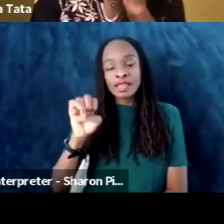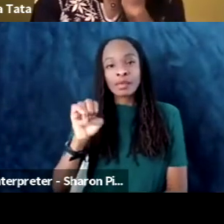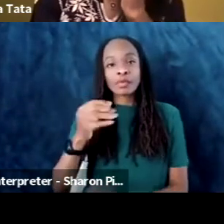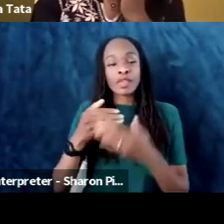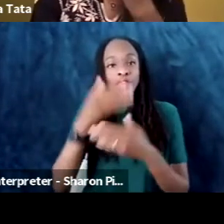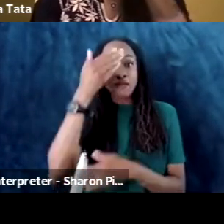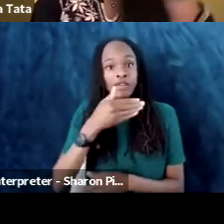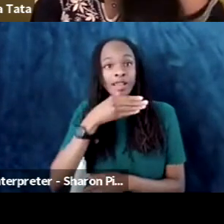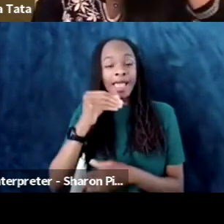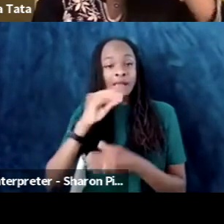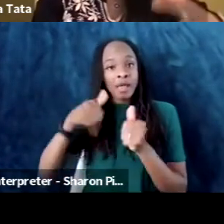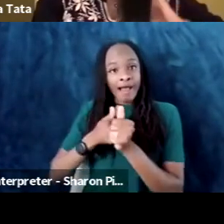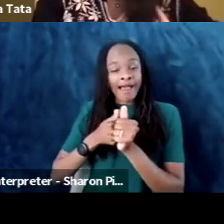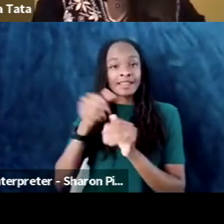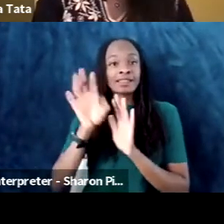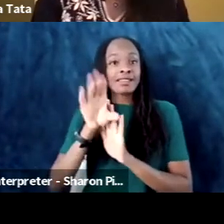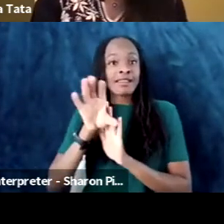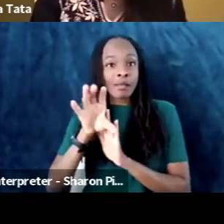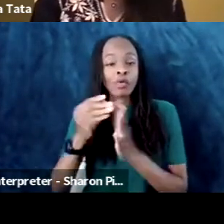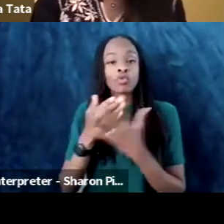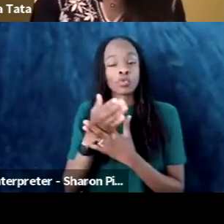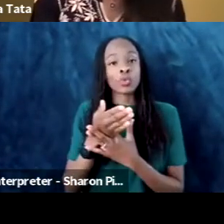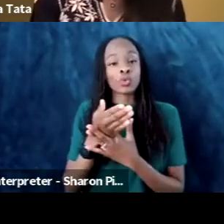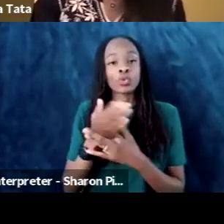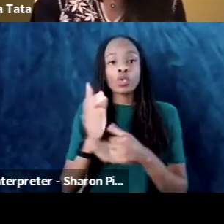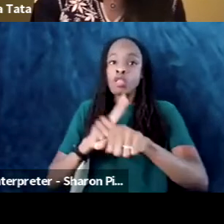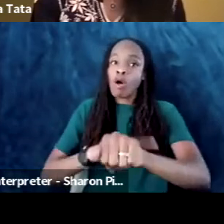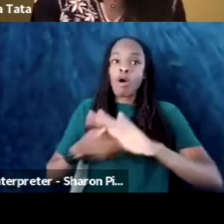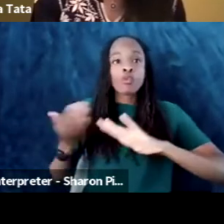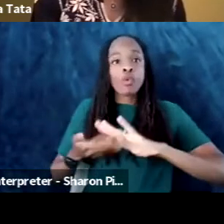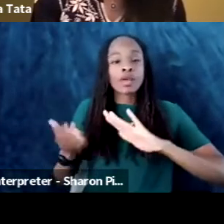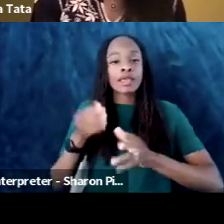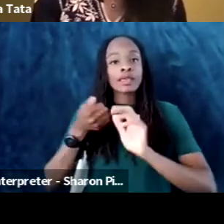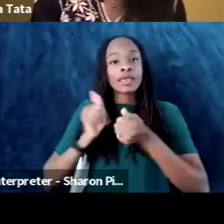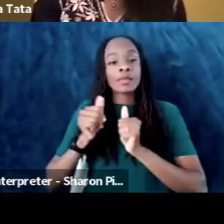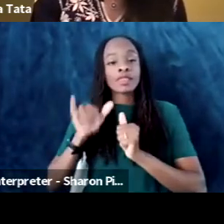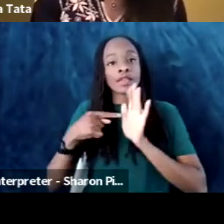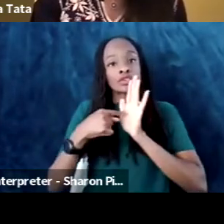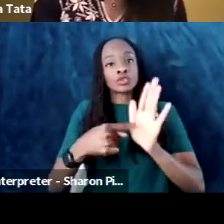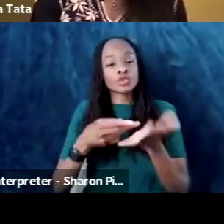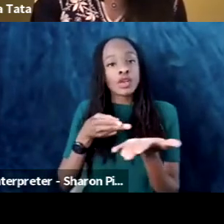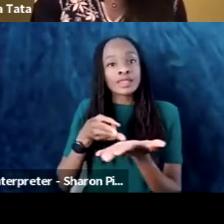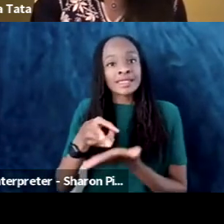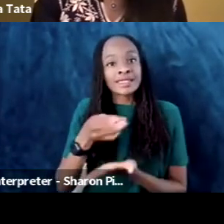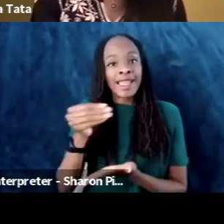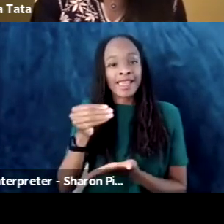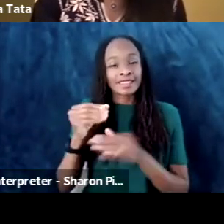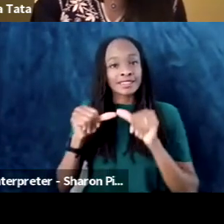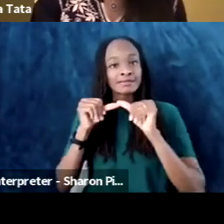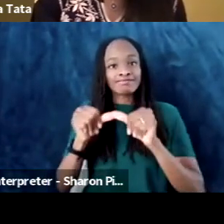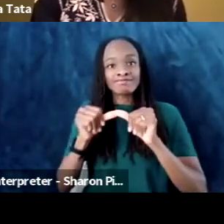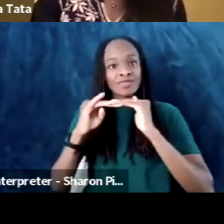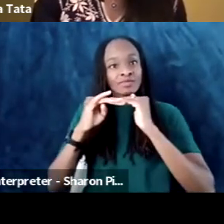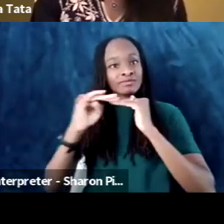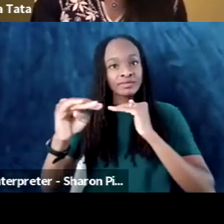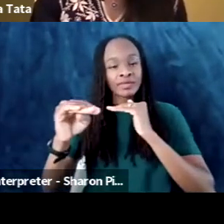through long-running campaigns that demonstrate our authenticity and our consistency. And in